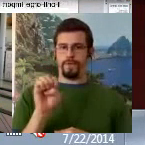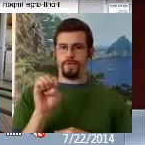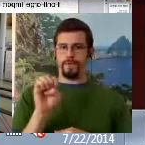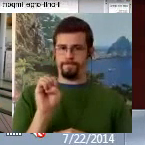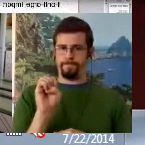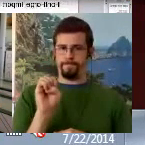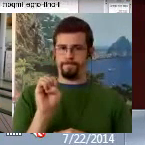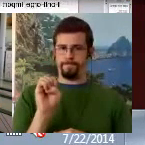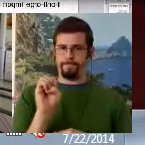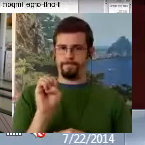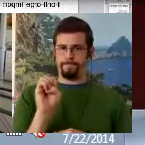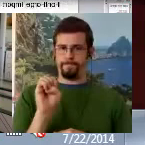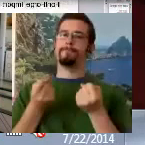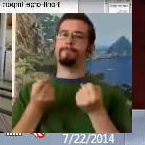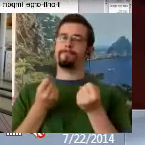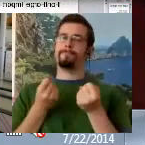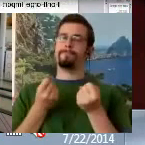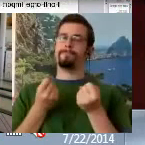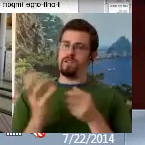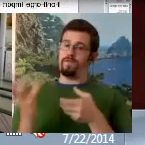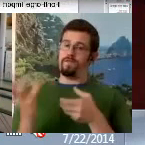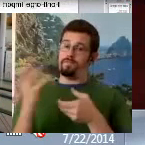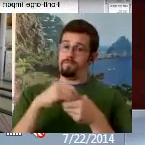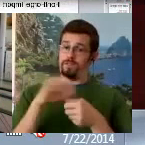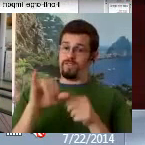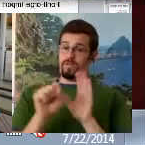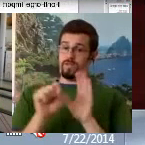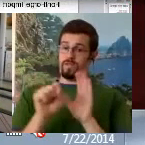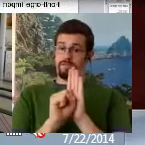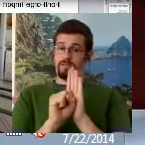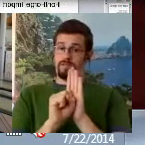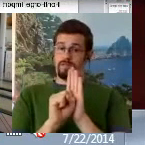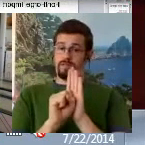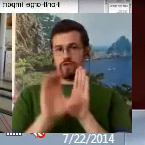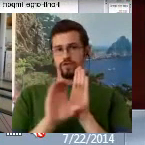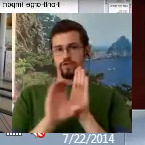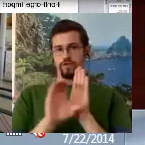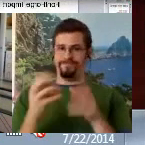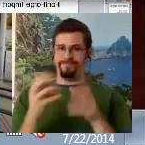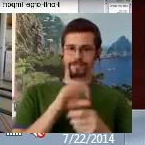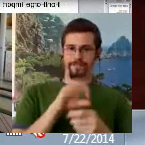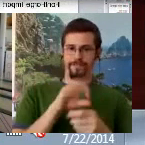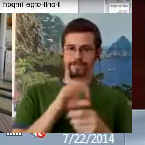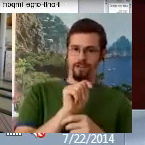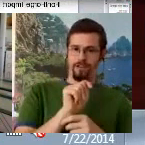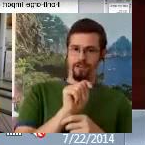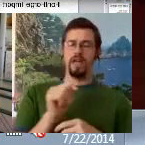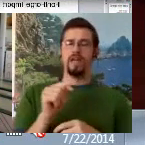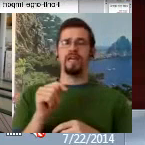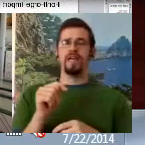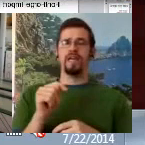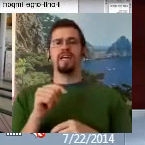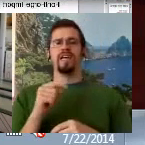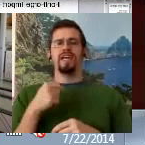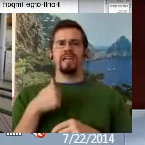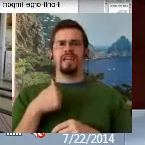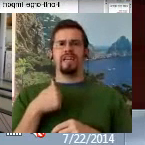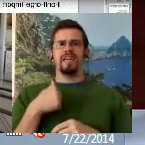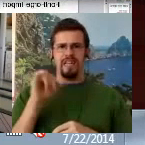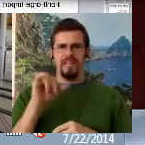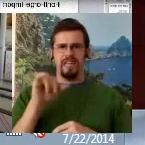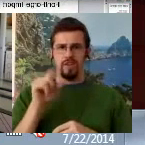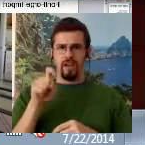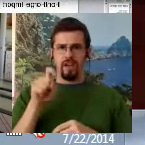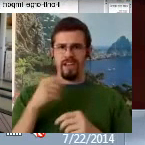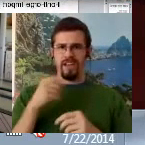Trying to import these characters or these symbols into the font, I found out that you have to use a specific naming